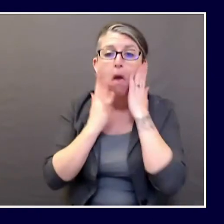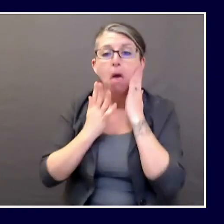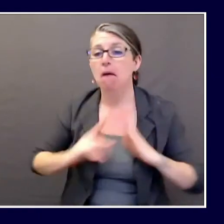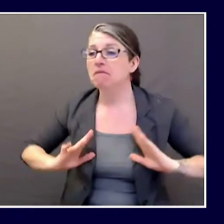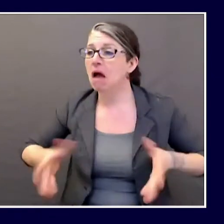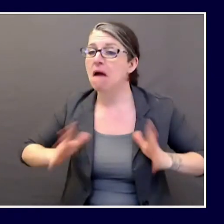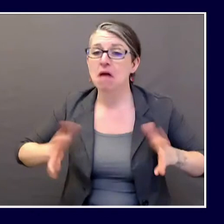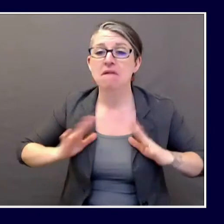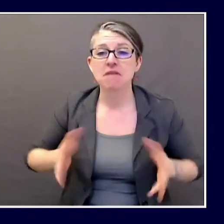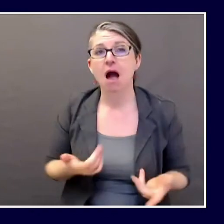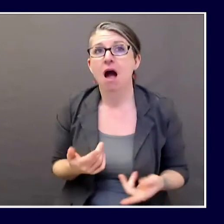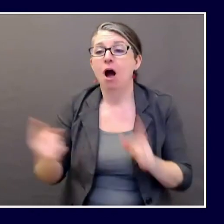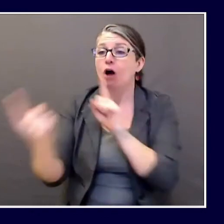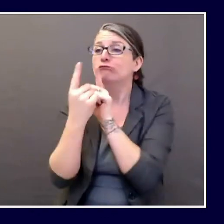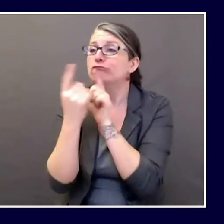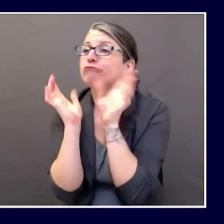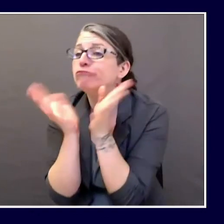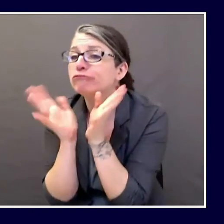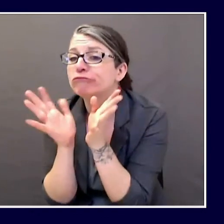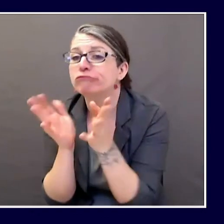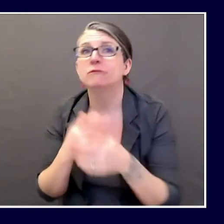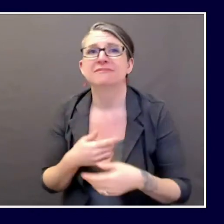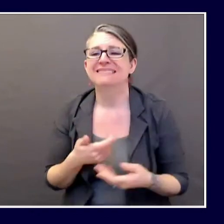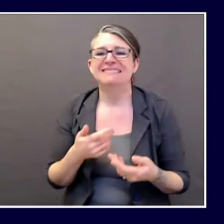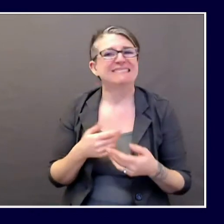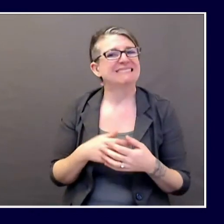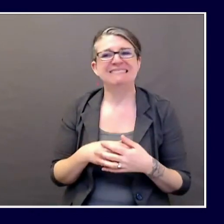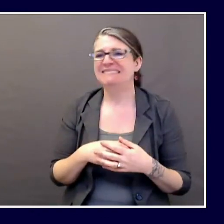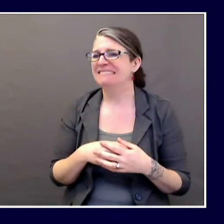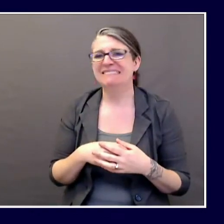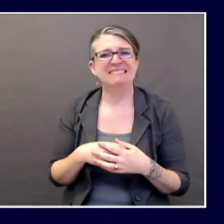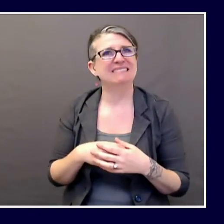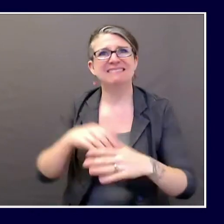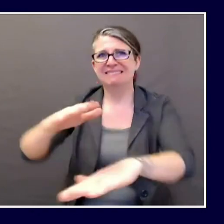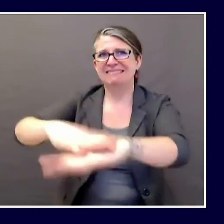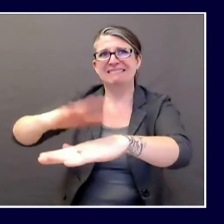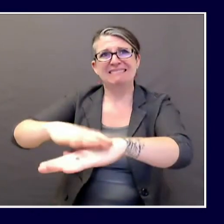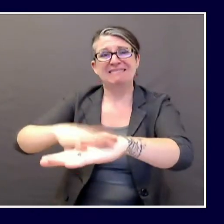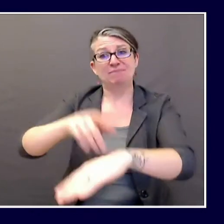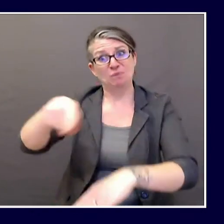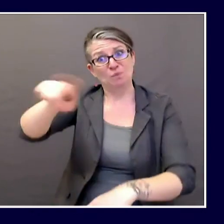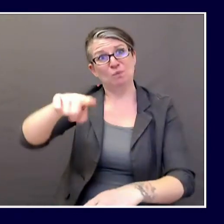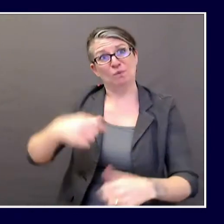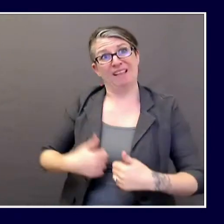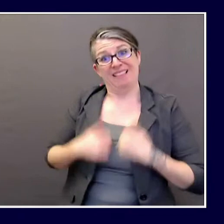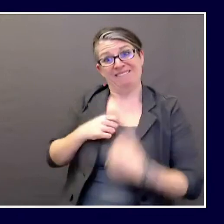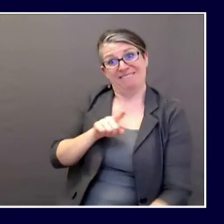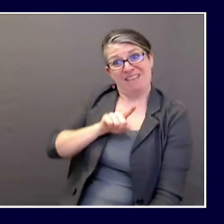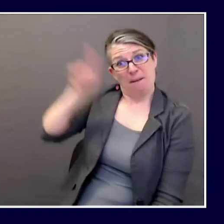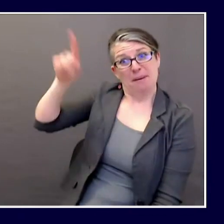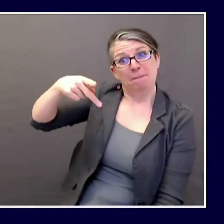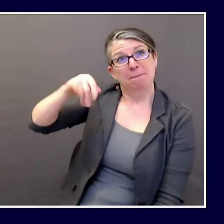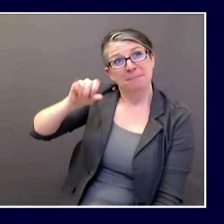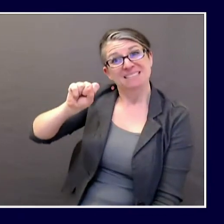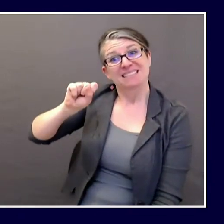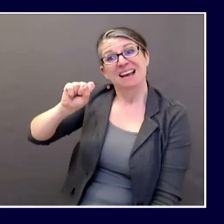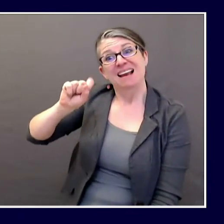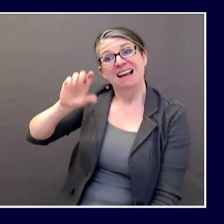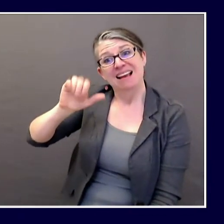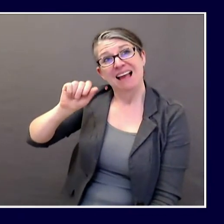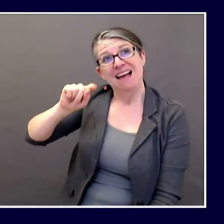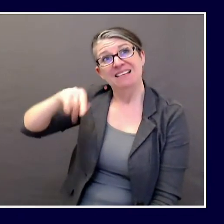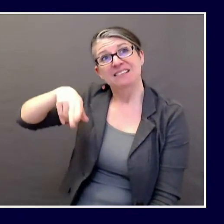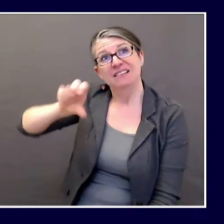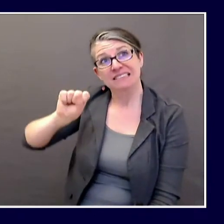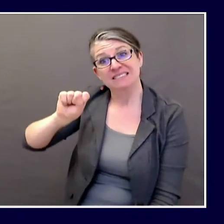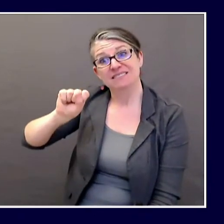County, or work there, or travel to there, take extra precautions there as well. We are conducting our investigations to try to get